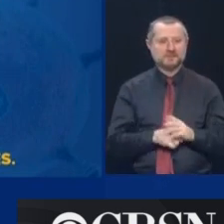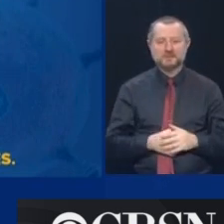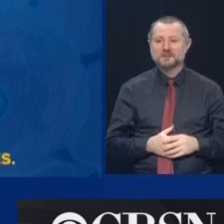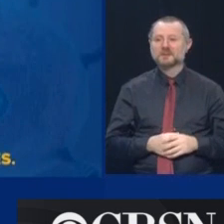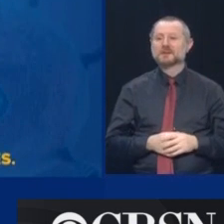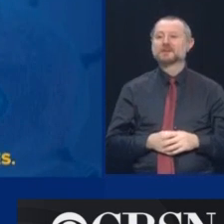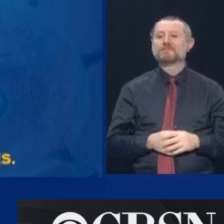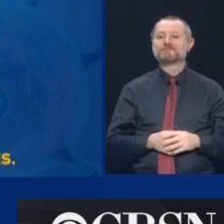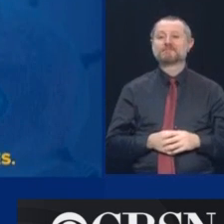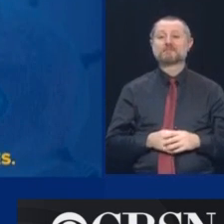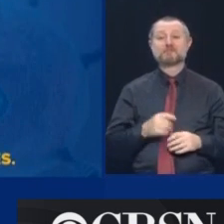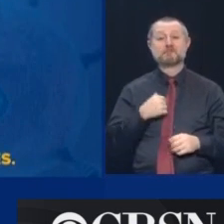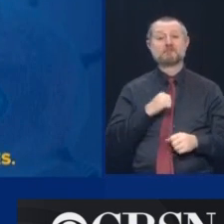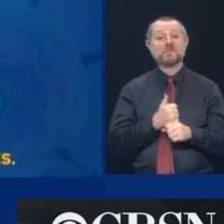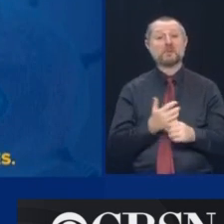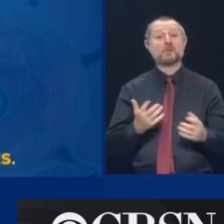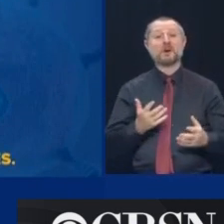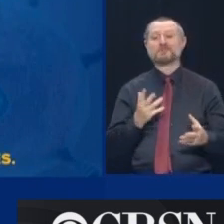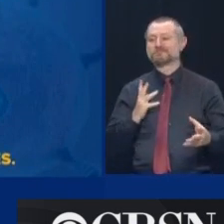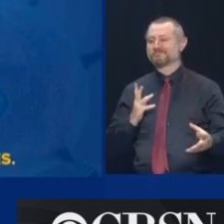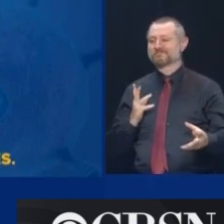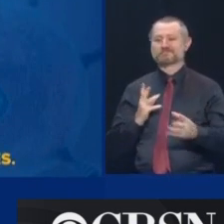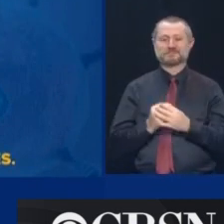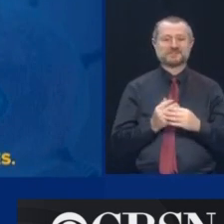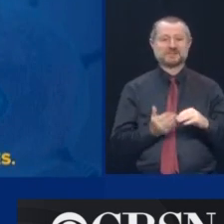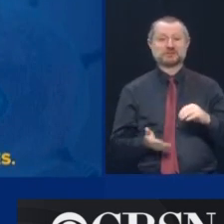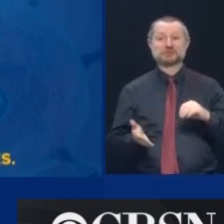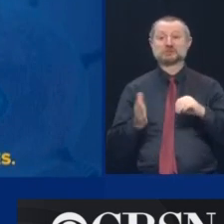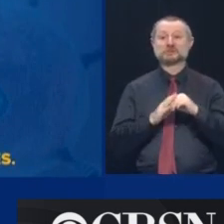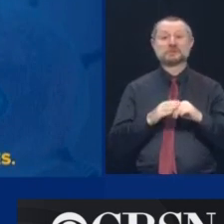By our current rate of increase,